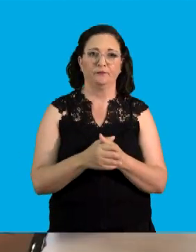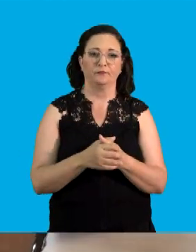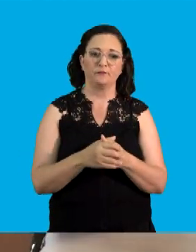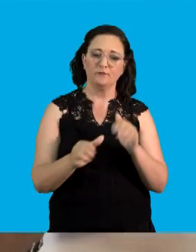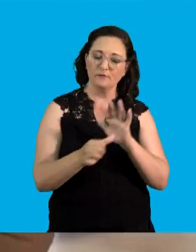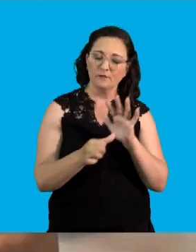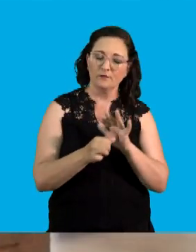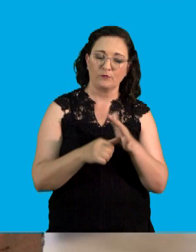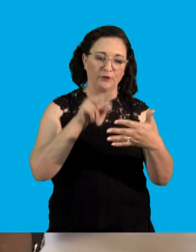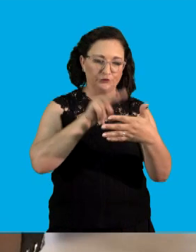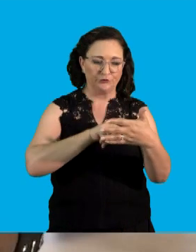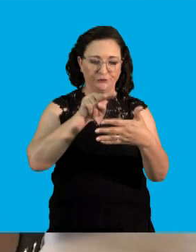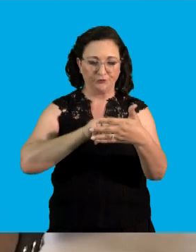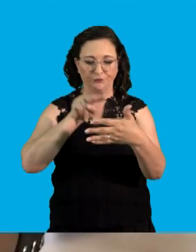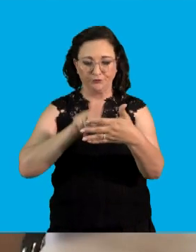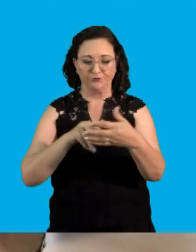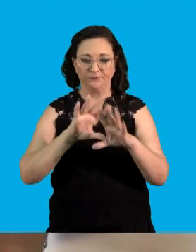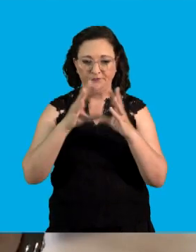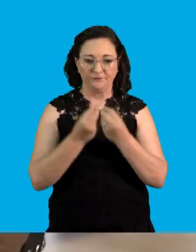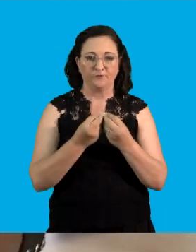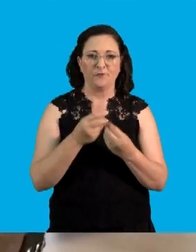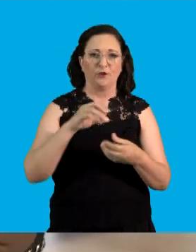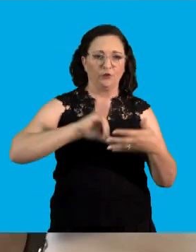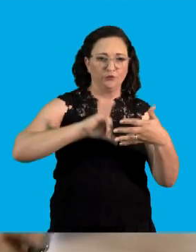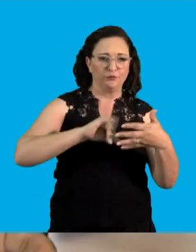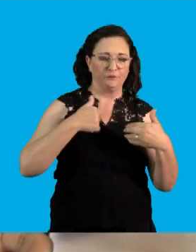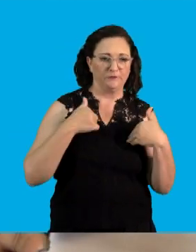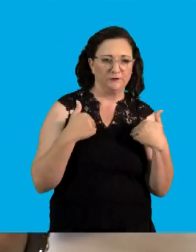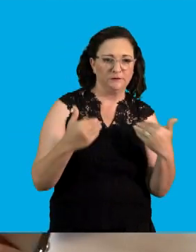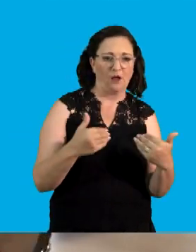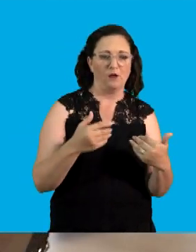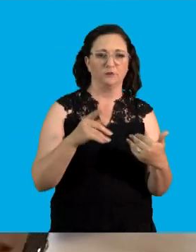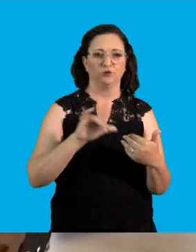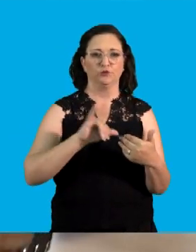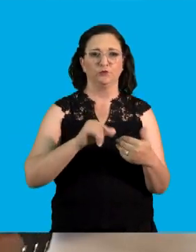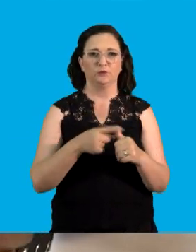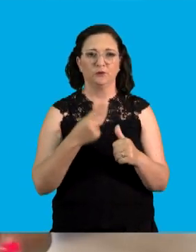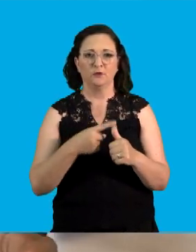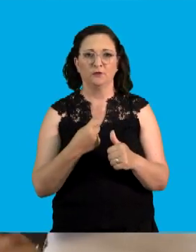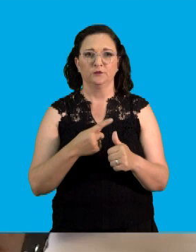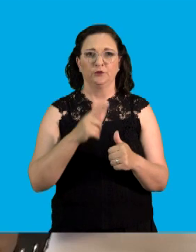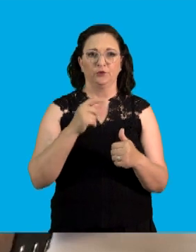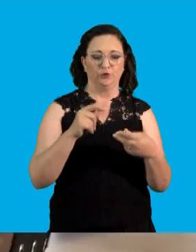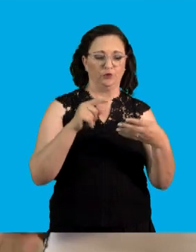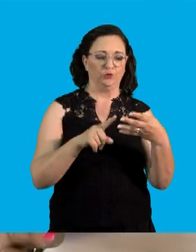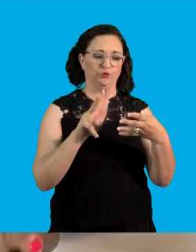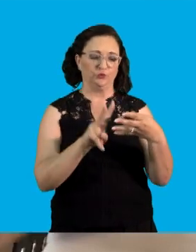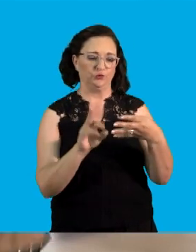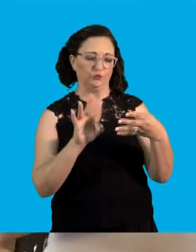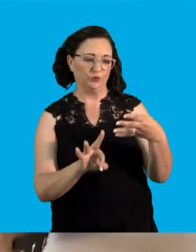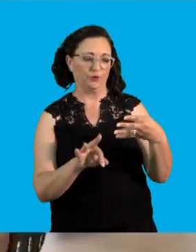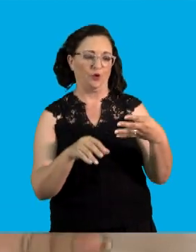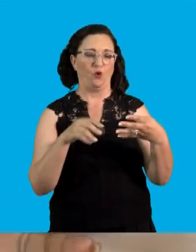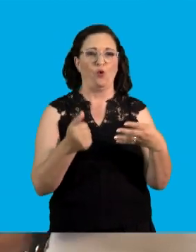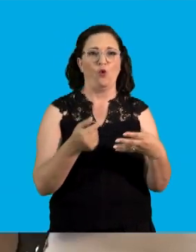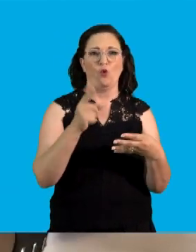you ask yourself, which question am I going to start with? Which question am I going to answer? Am I going to answer question 2 and 3, or 3 and 4, or